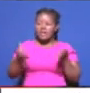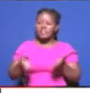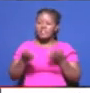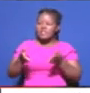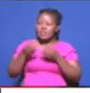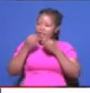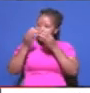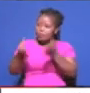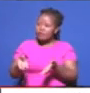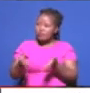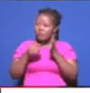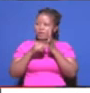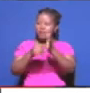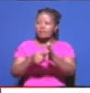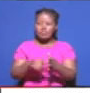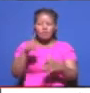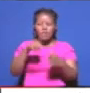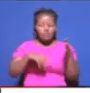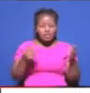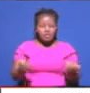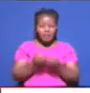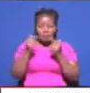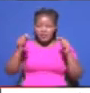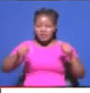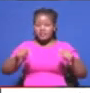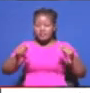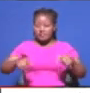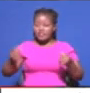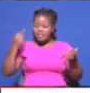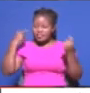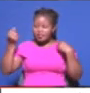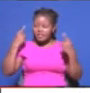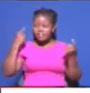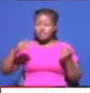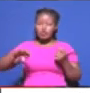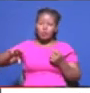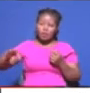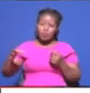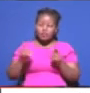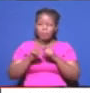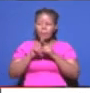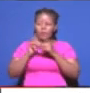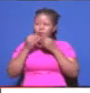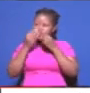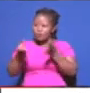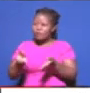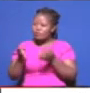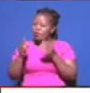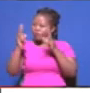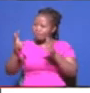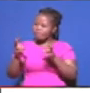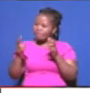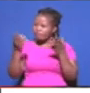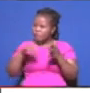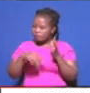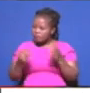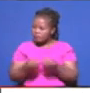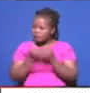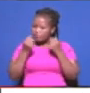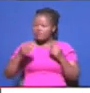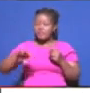updates of exactly what is happening here in Kericho County. I'll just give you details that actually matter in this county. And